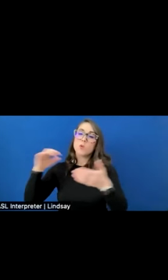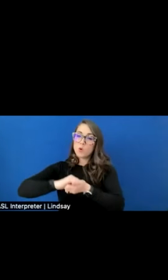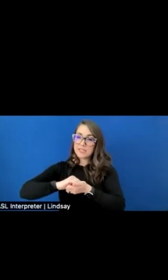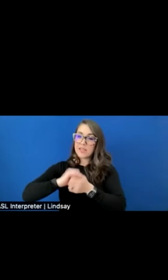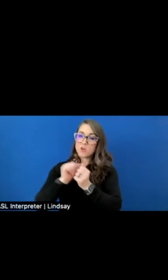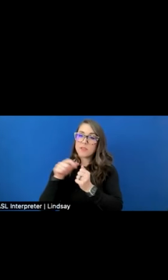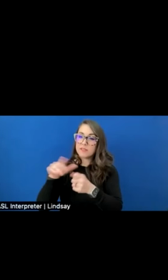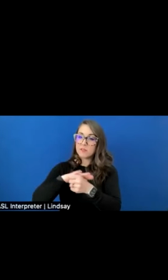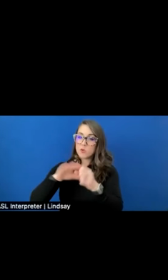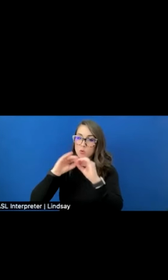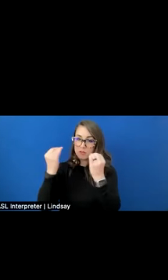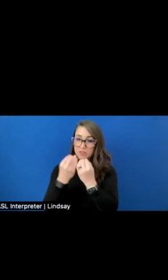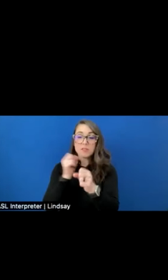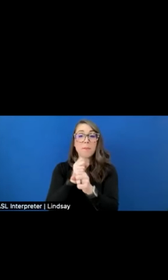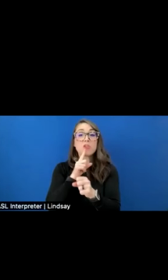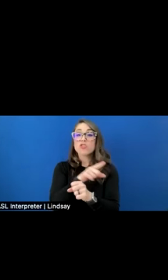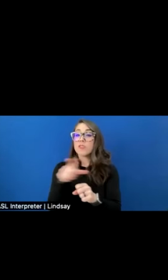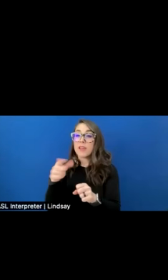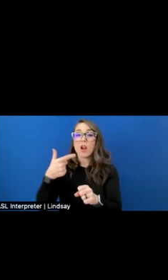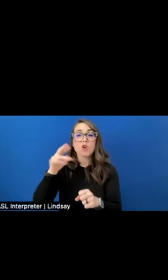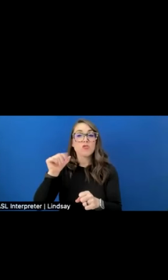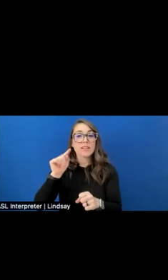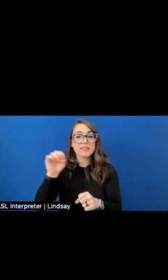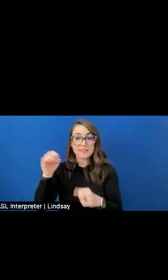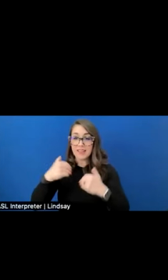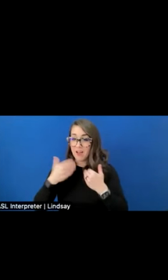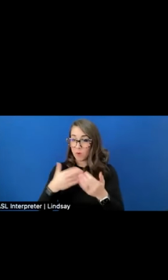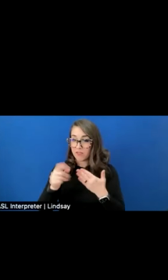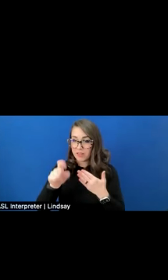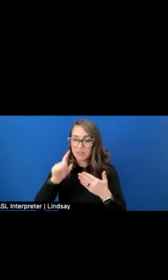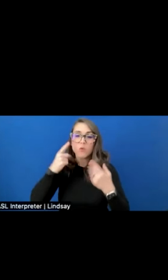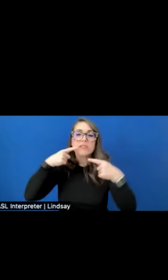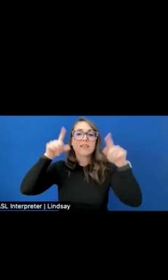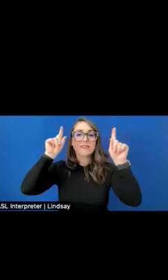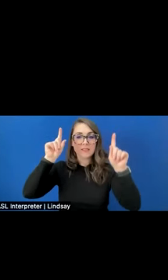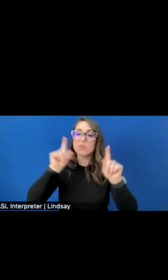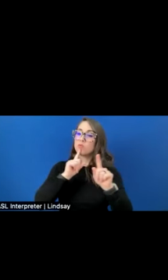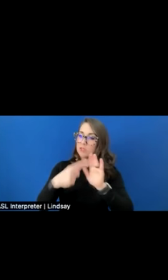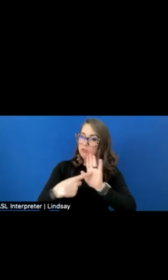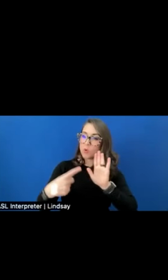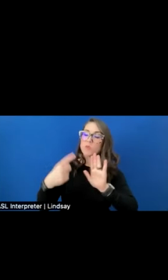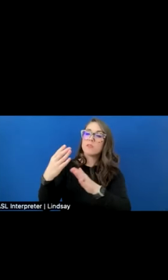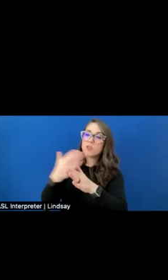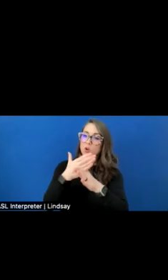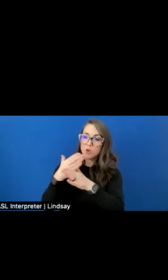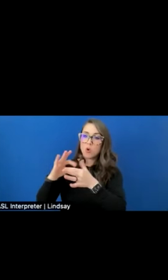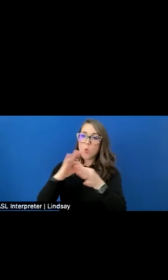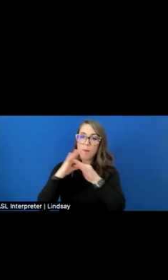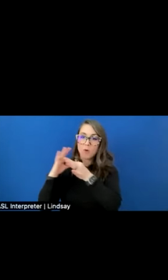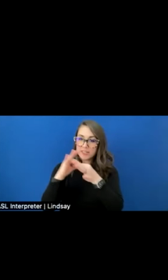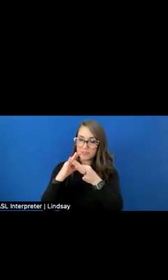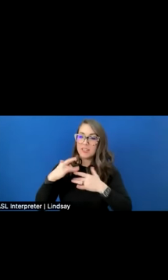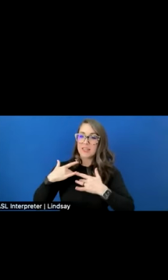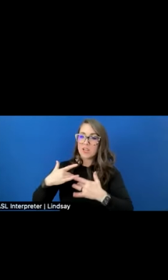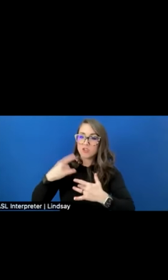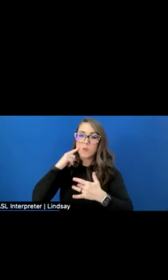grantees have what they need to be successful. We are proud of this model that both mimics the cooperative nature of the Peace Corps, but also the special relationship between our two countries. To